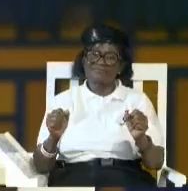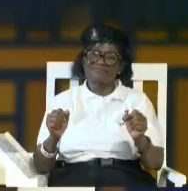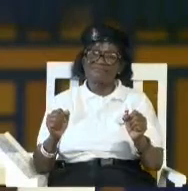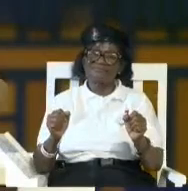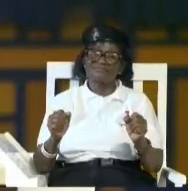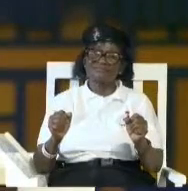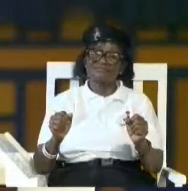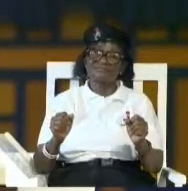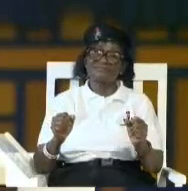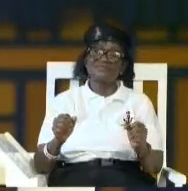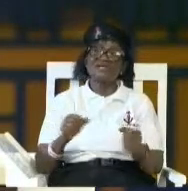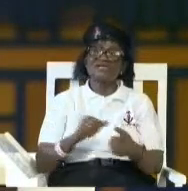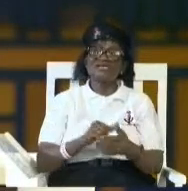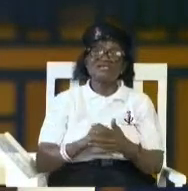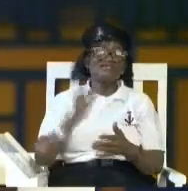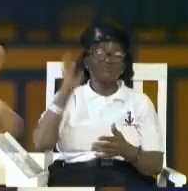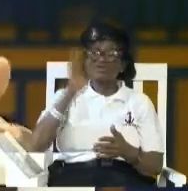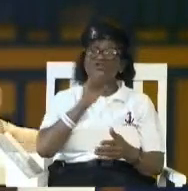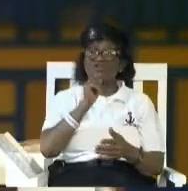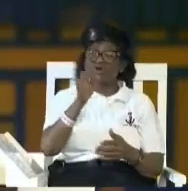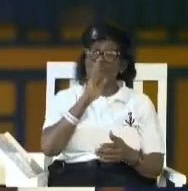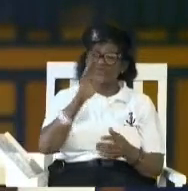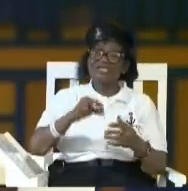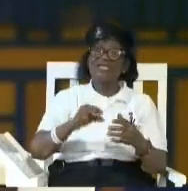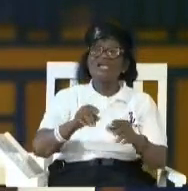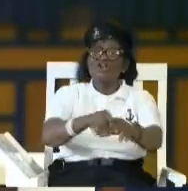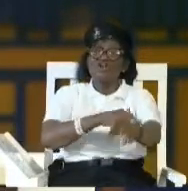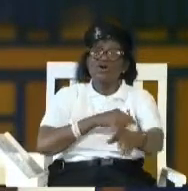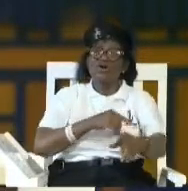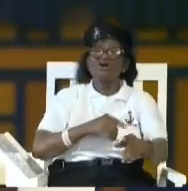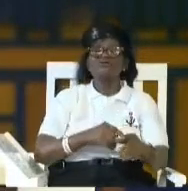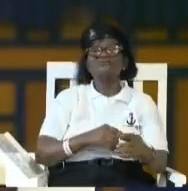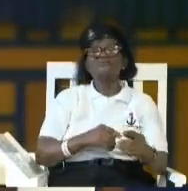it's not going to be long before people will notice.